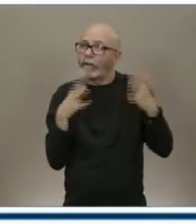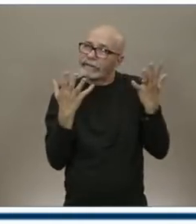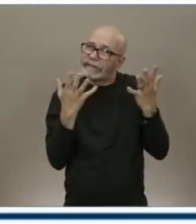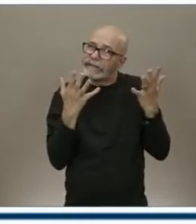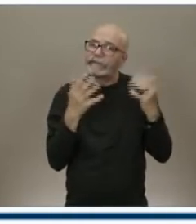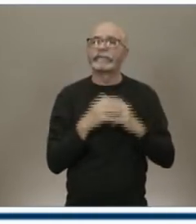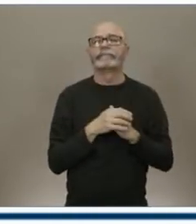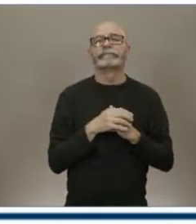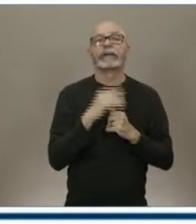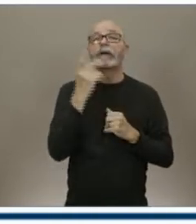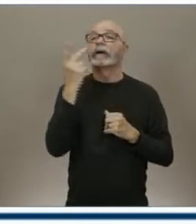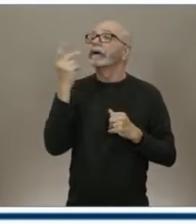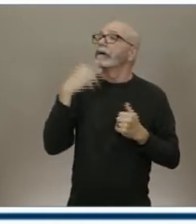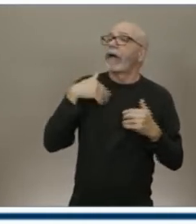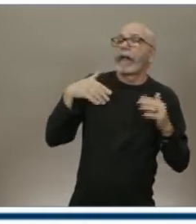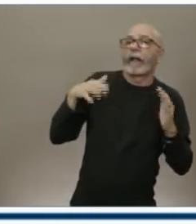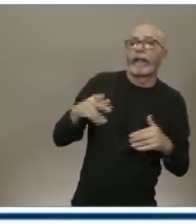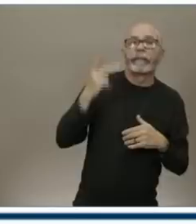the Annapolis Valley.